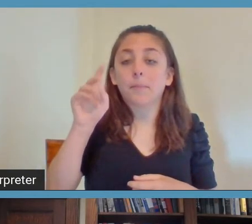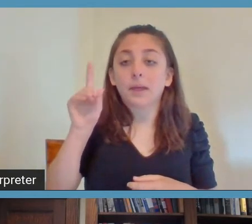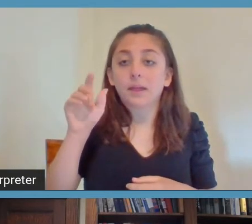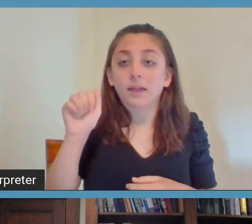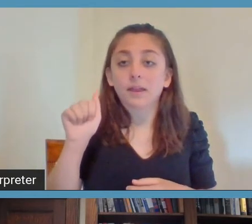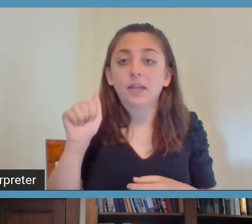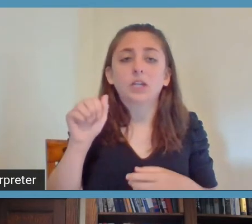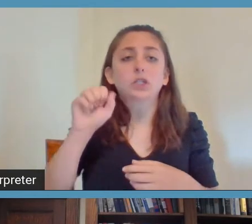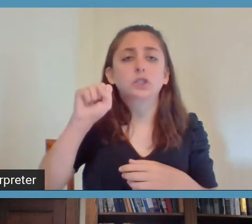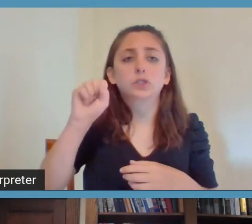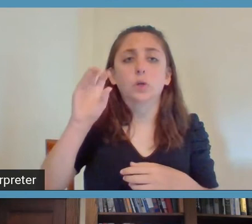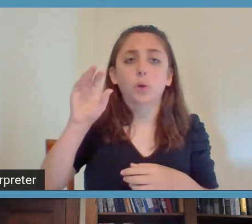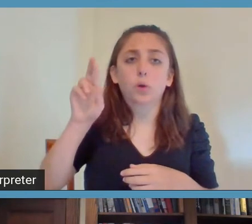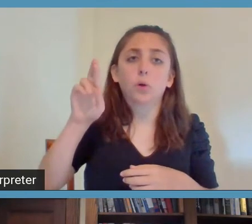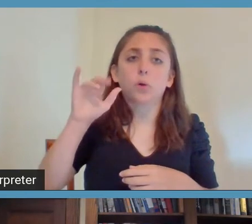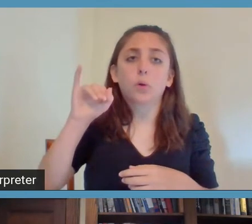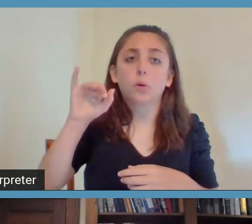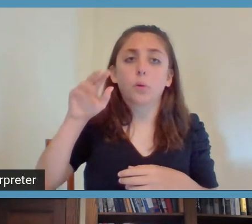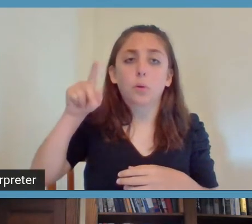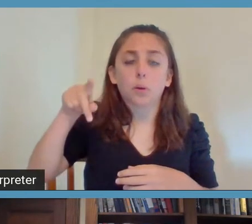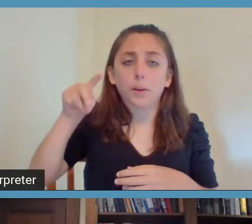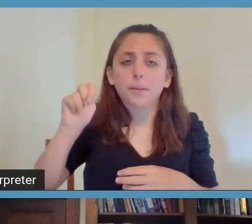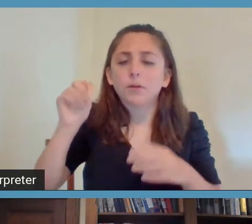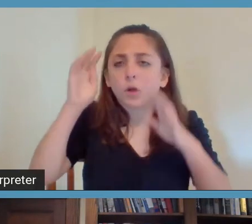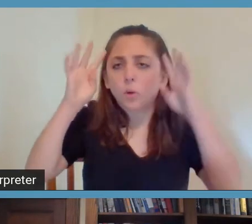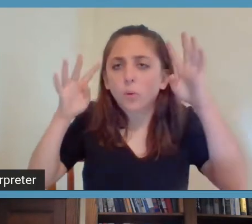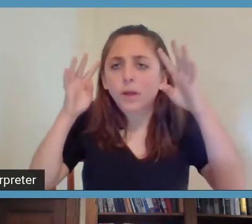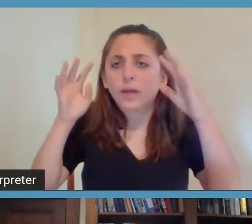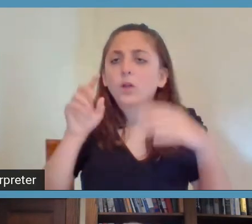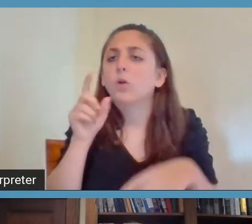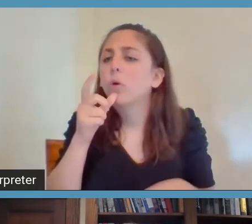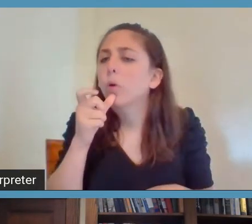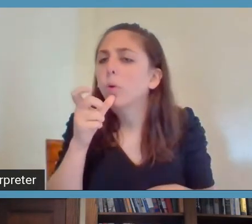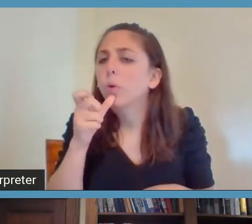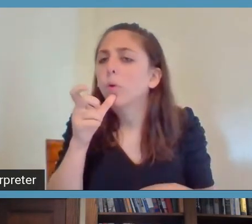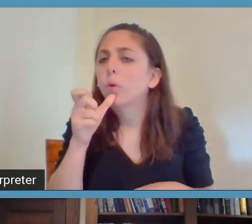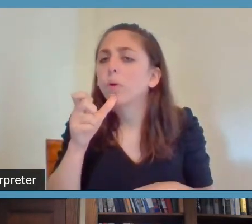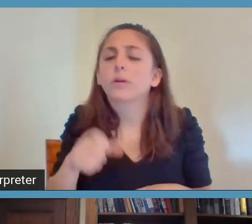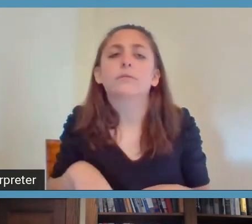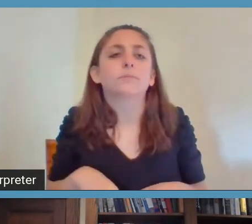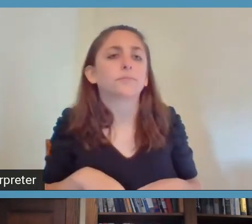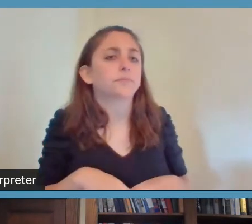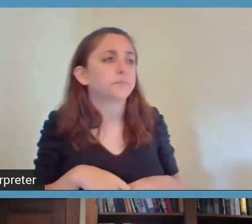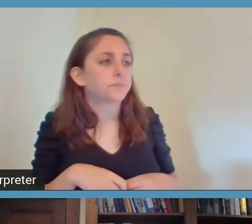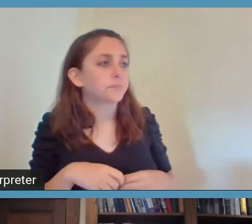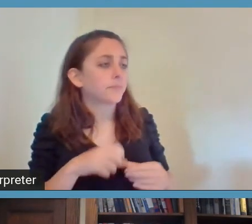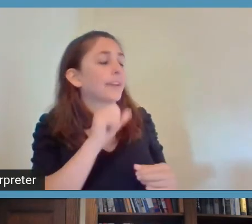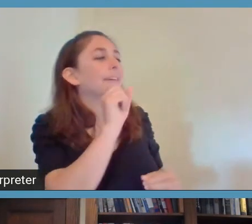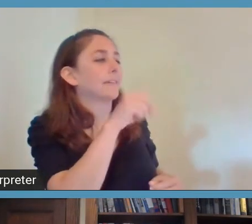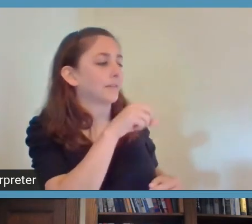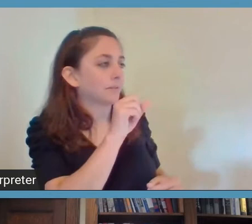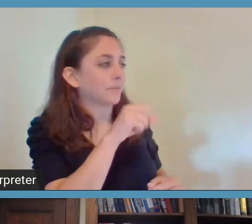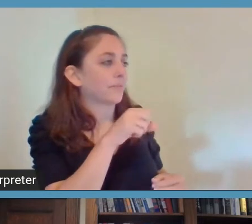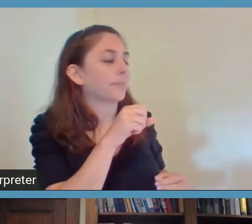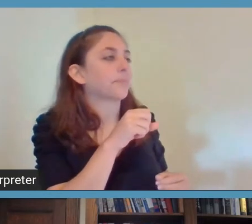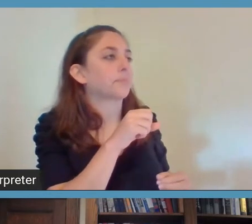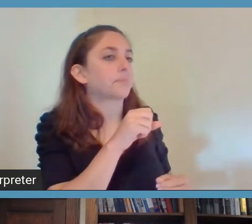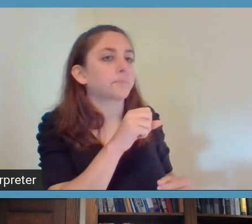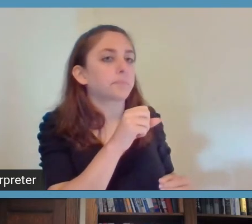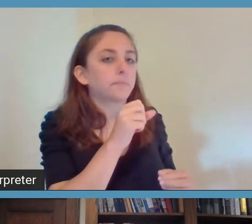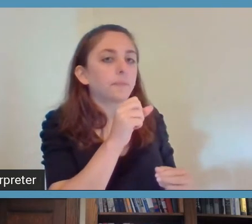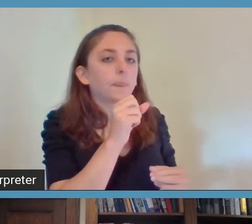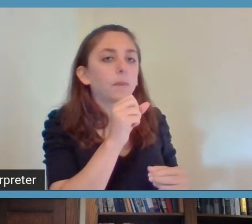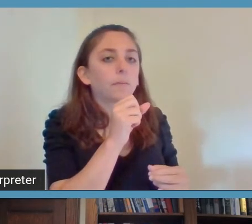the scripting then? Is that you that actually scripts it? Because the whole thing is really nailed down, right? Yep. Oh, yeah. No, it's